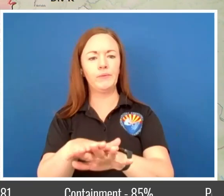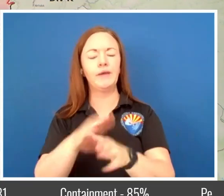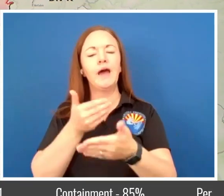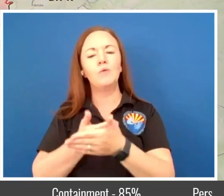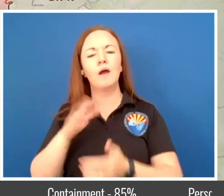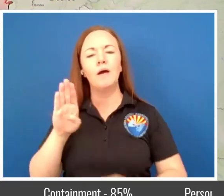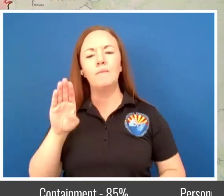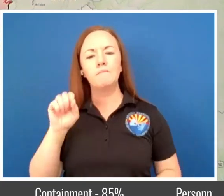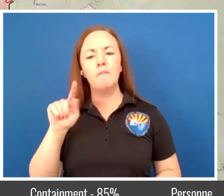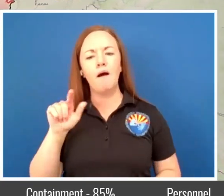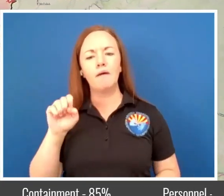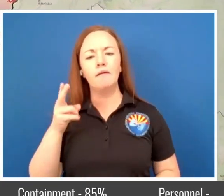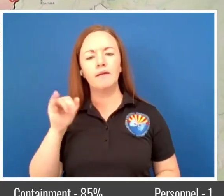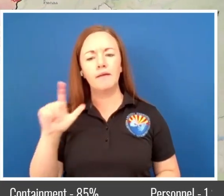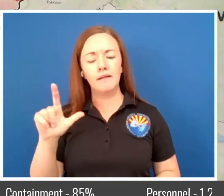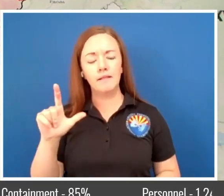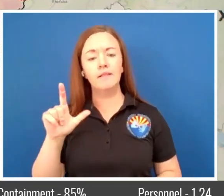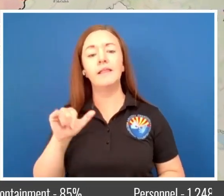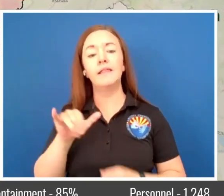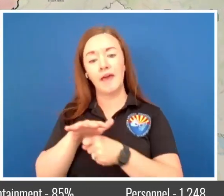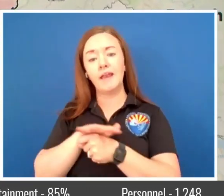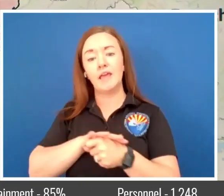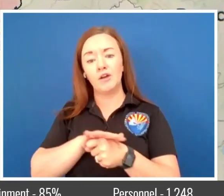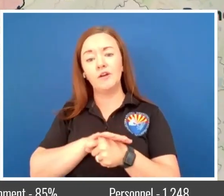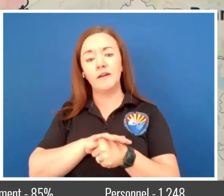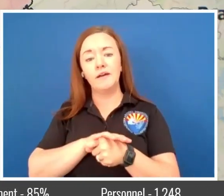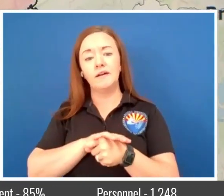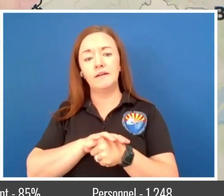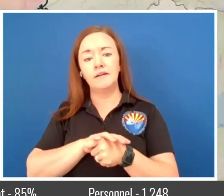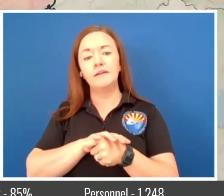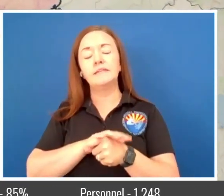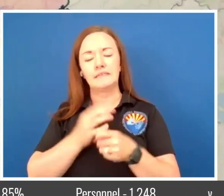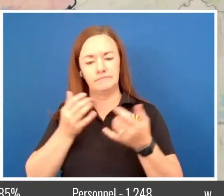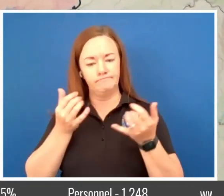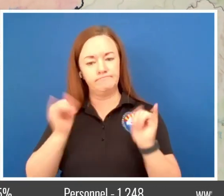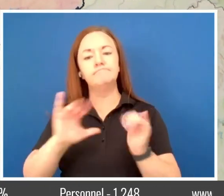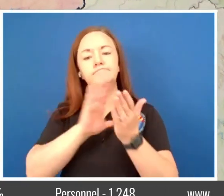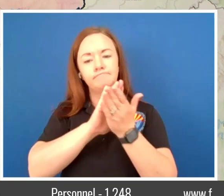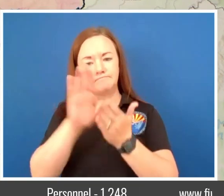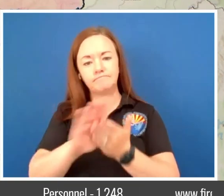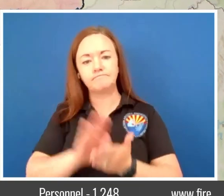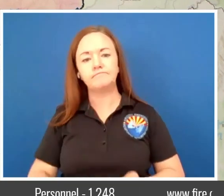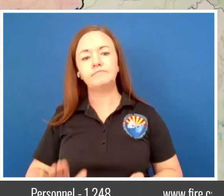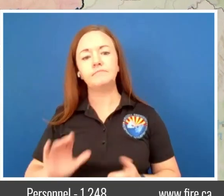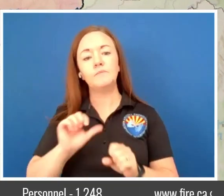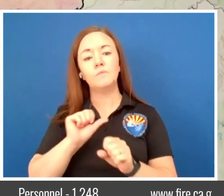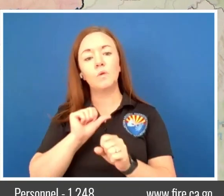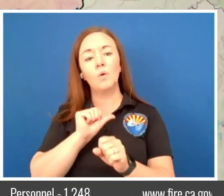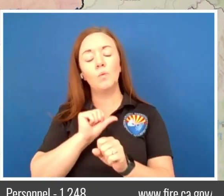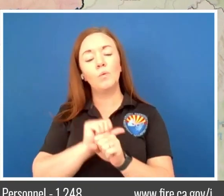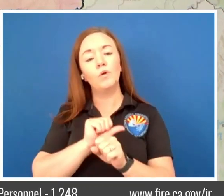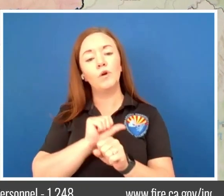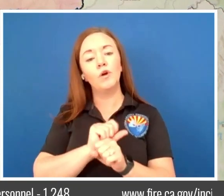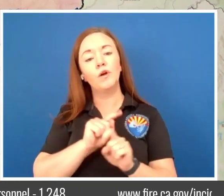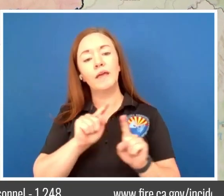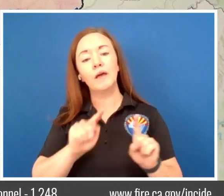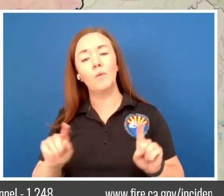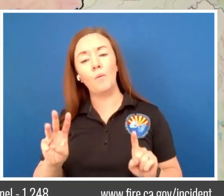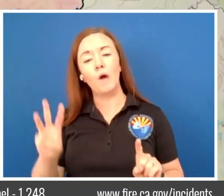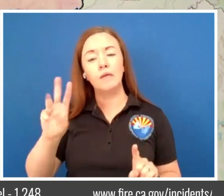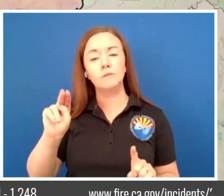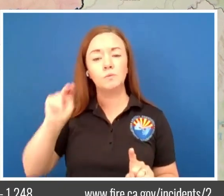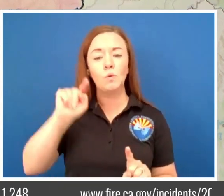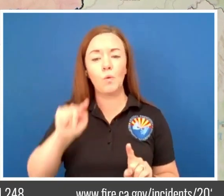and this area that they're continuing to clean up, working around into this area up here around